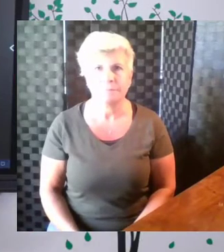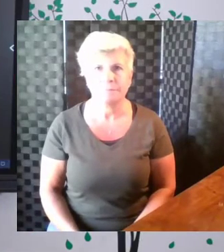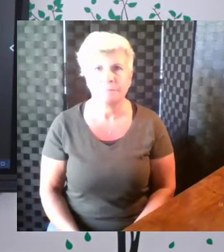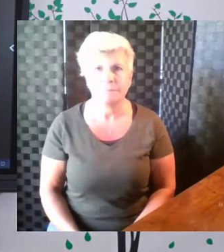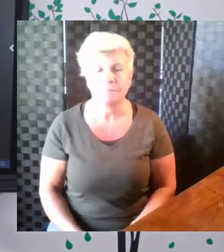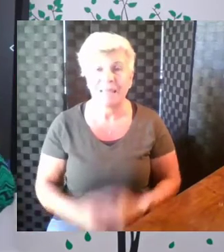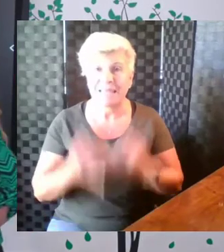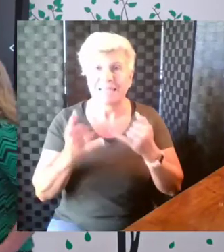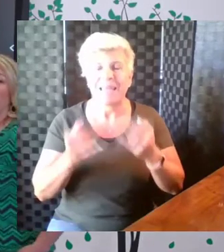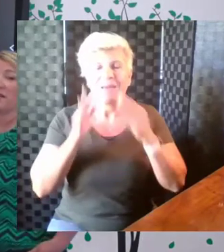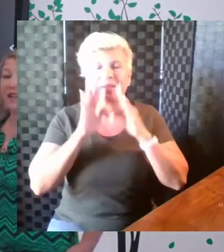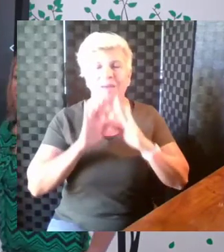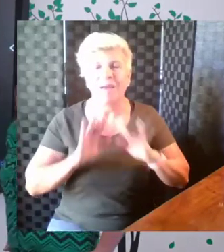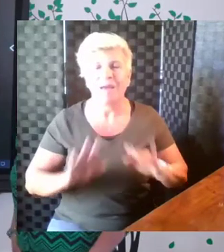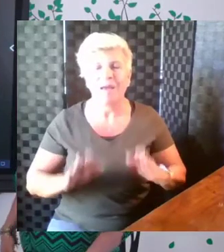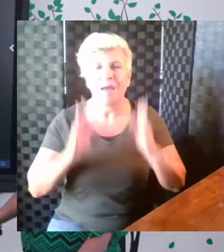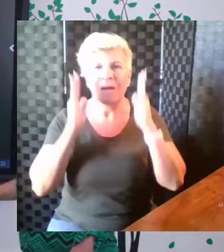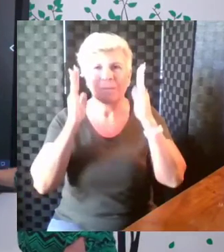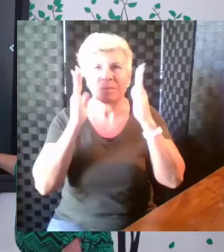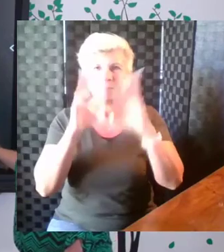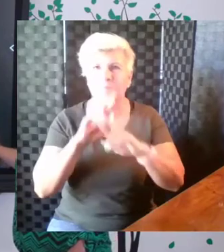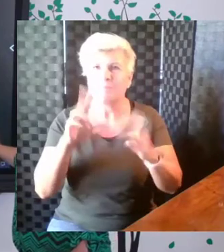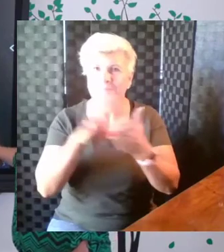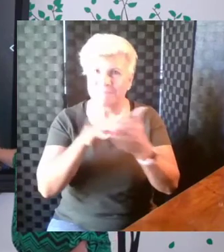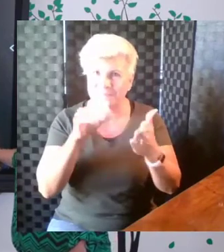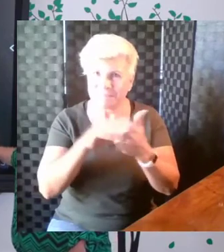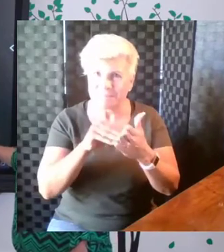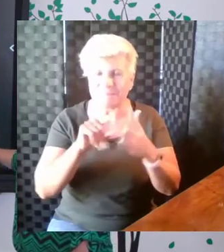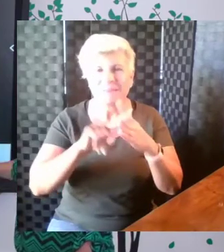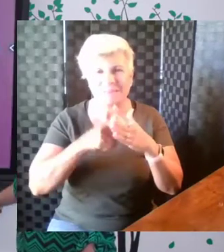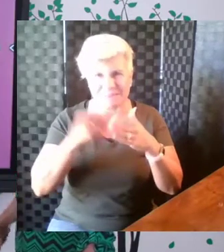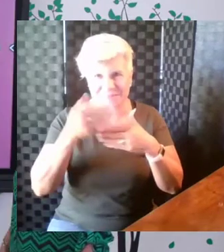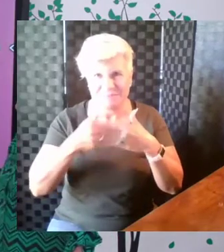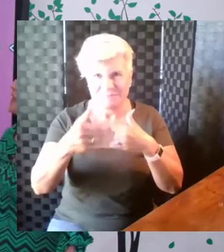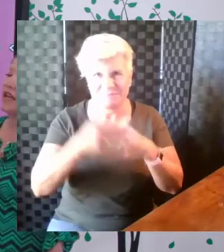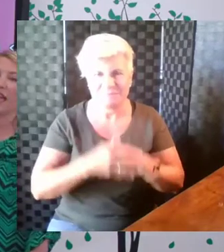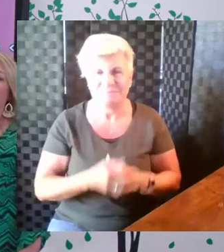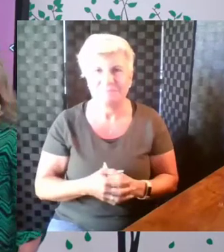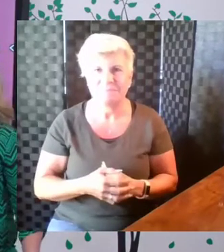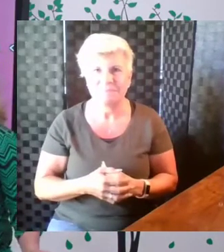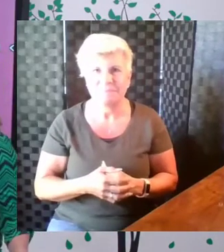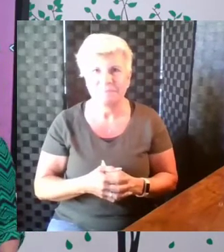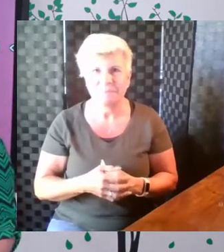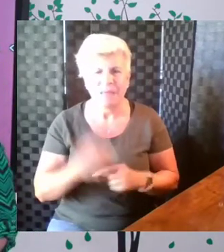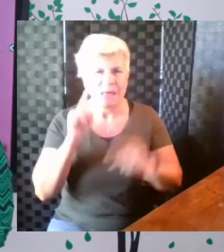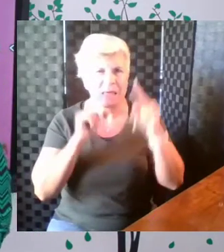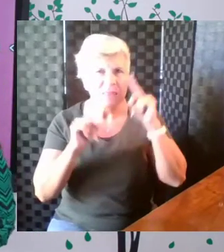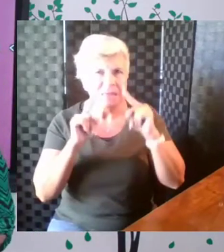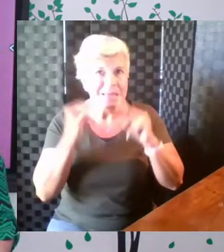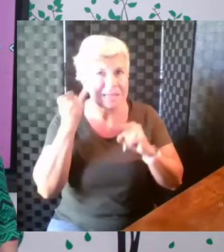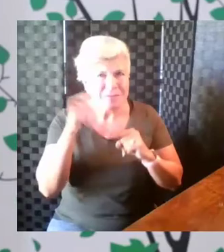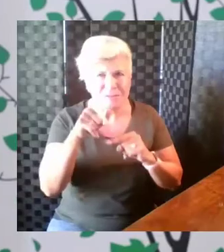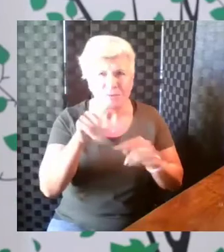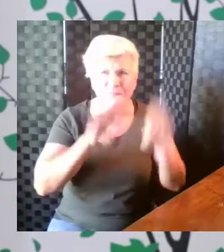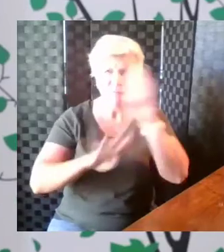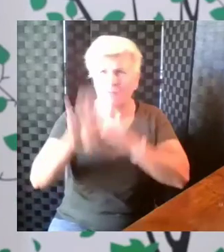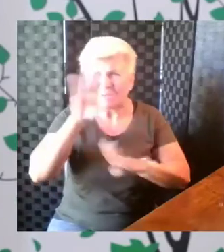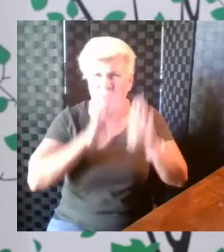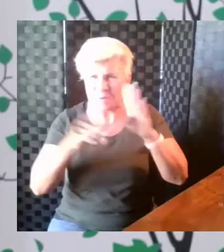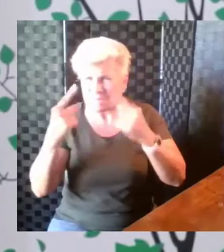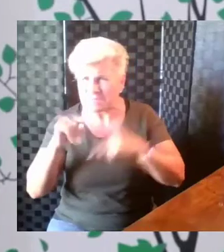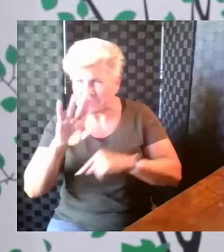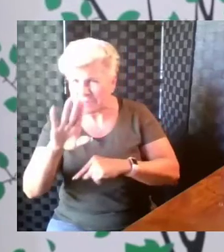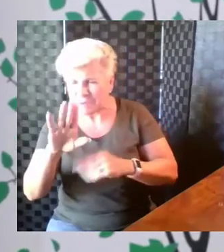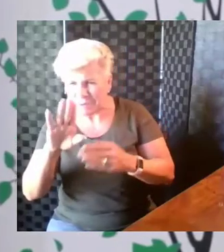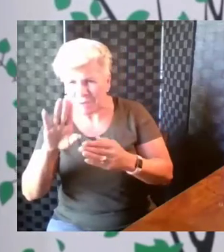All right, now that we're calm, alert, and ready to learn, let's get started. And just think too, if you get frustrated at any time